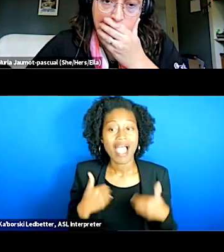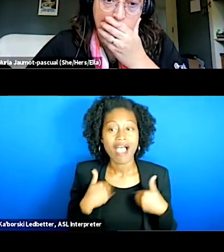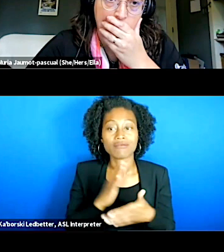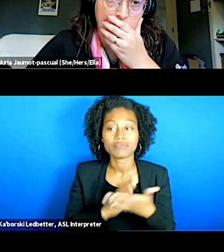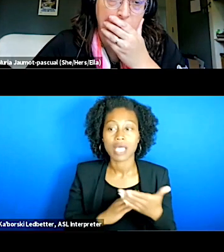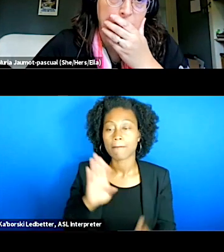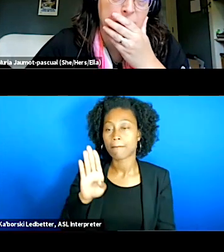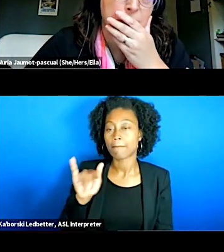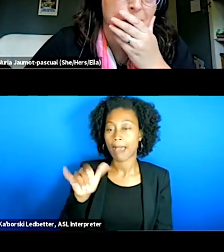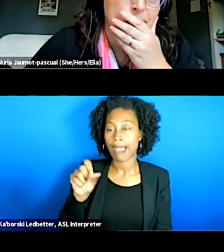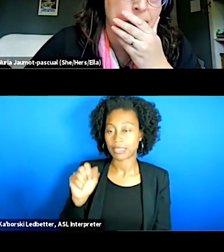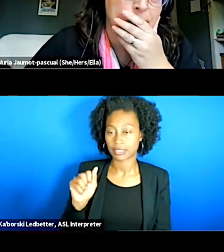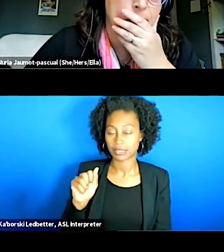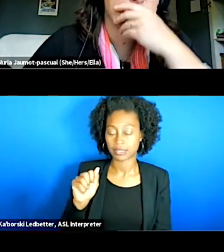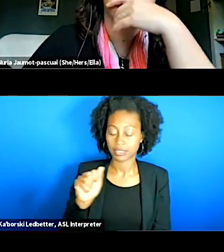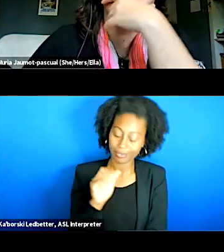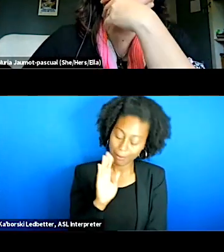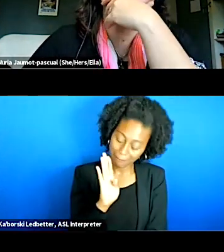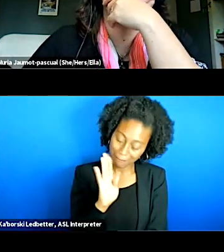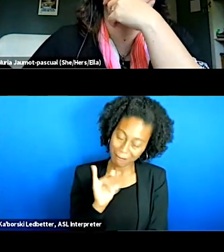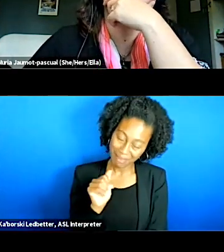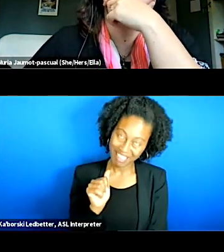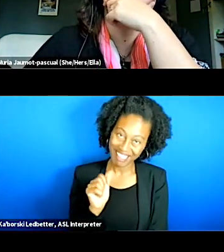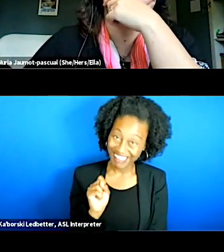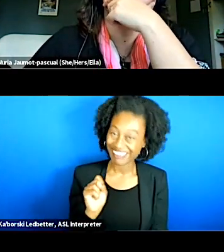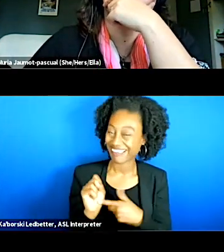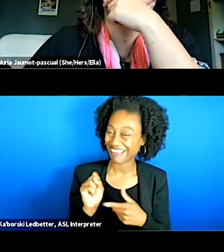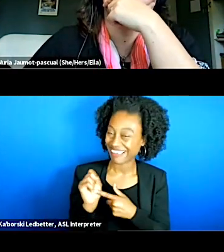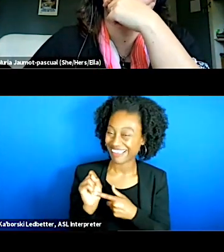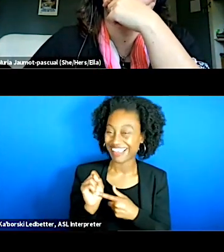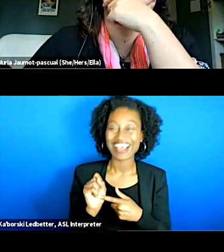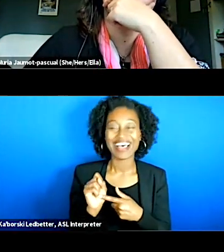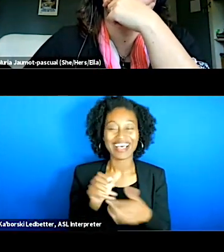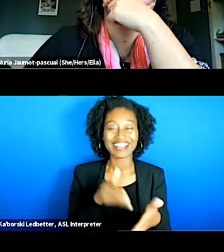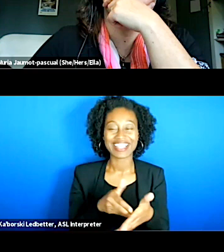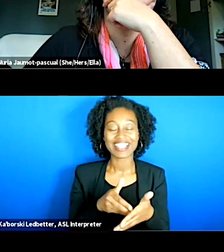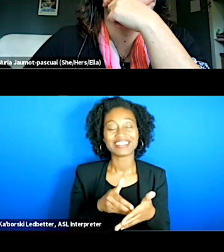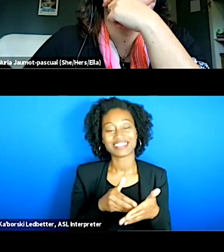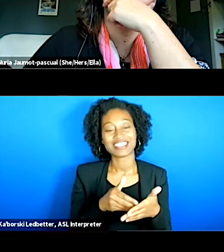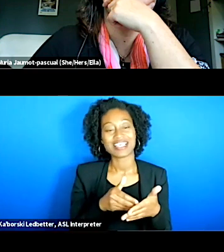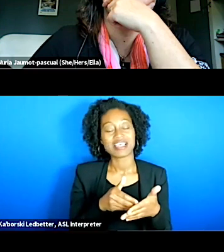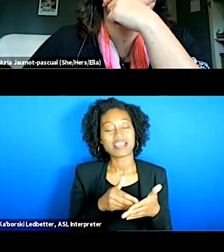against pieces that are not published. And that is very rampant in academia.